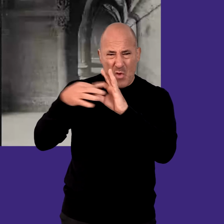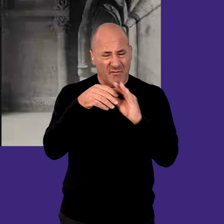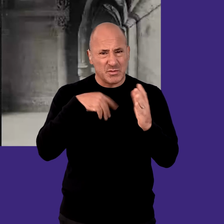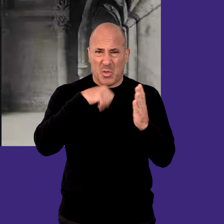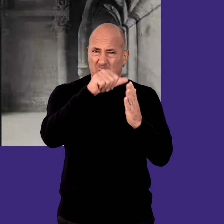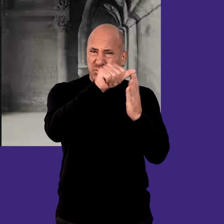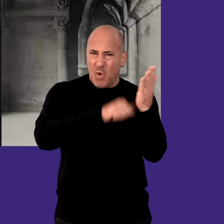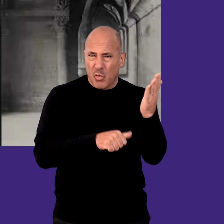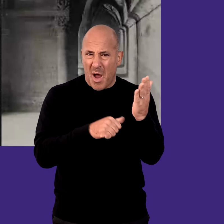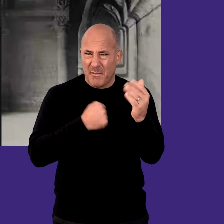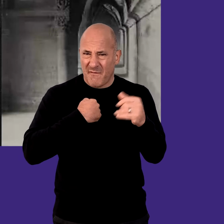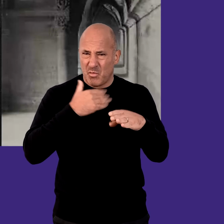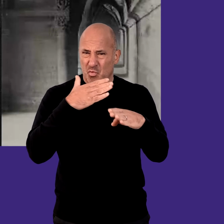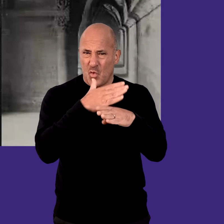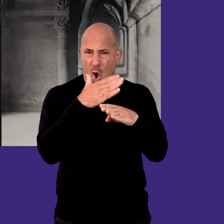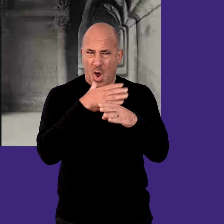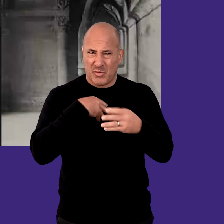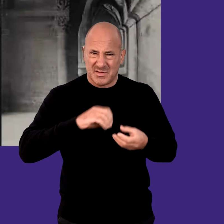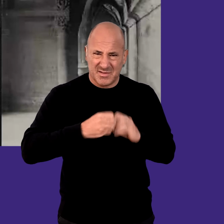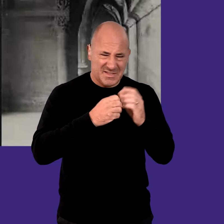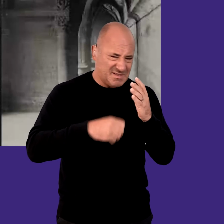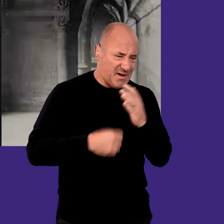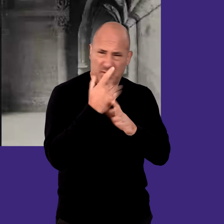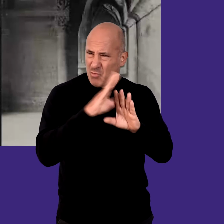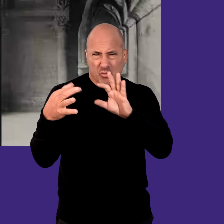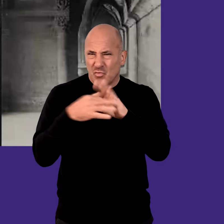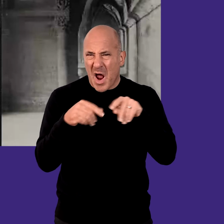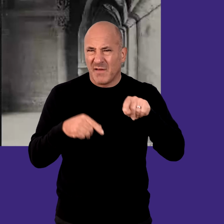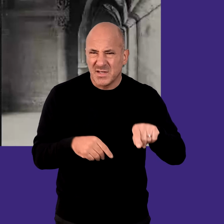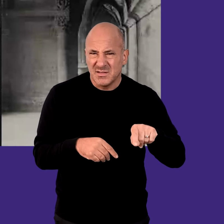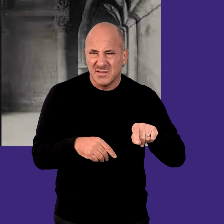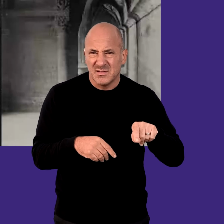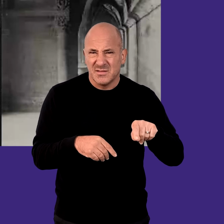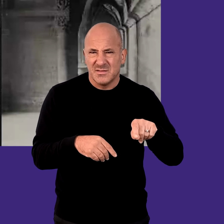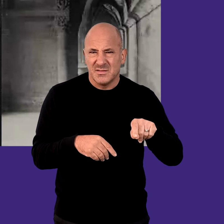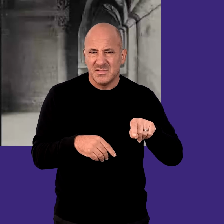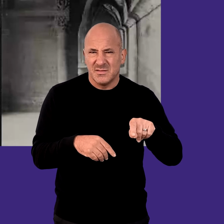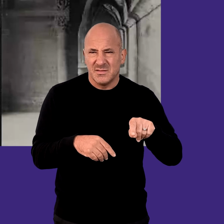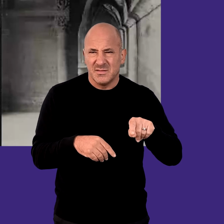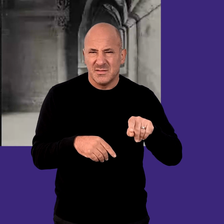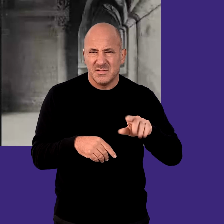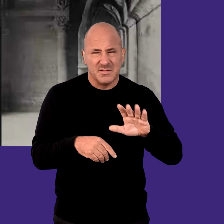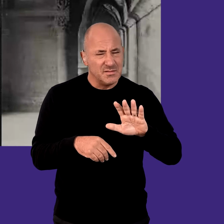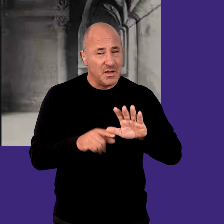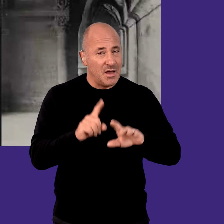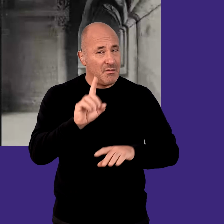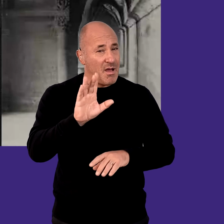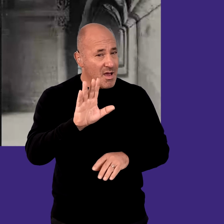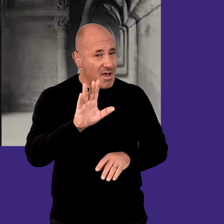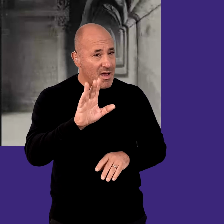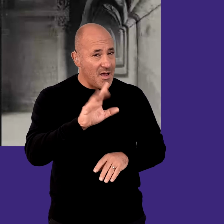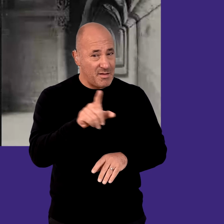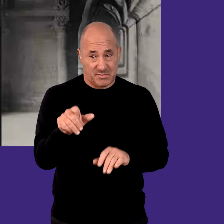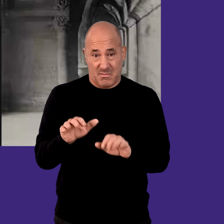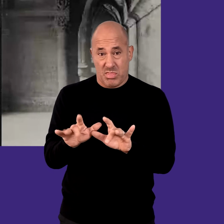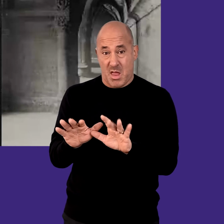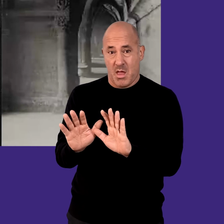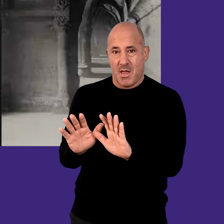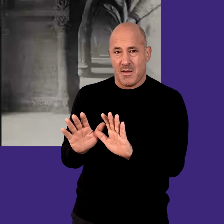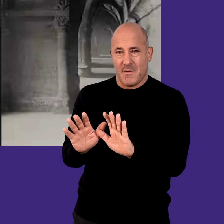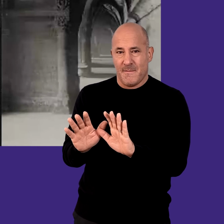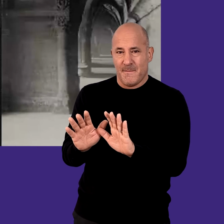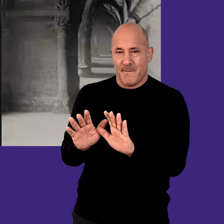that community is that unless they say so, it's not relevant to the programme of work that we're about to